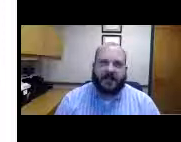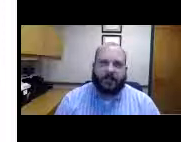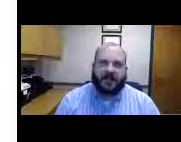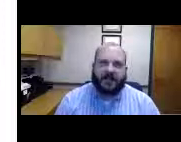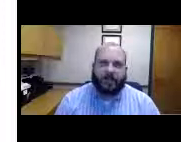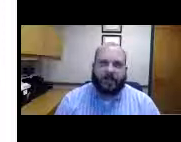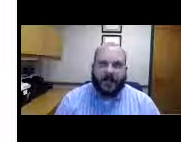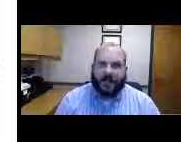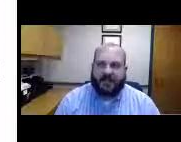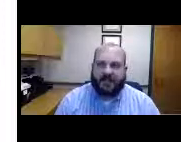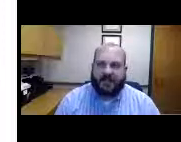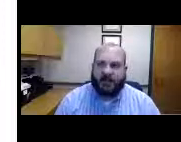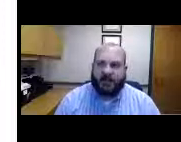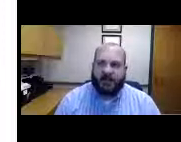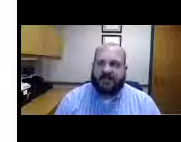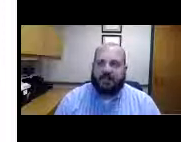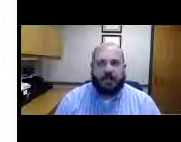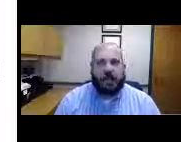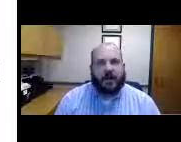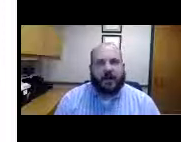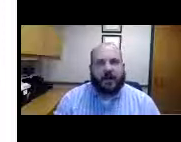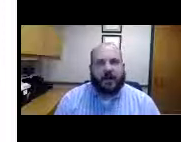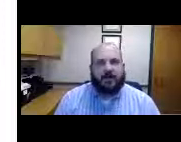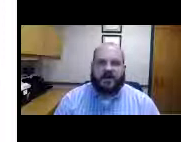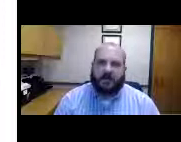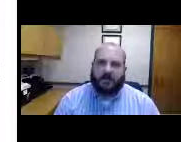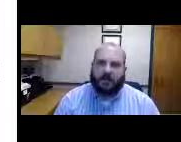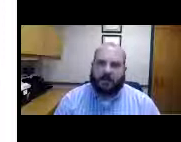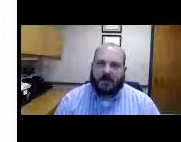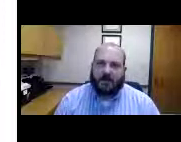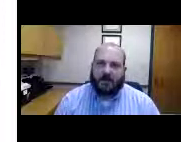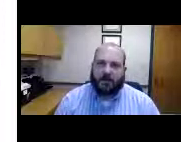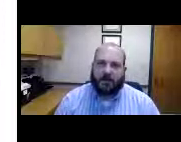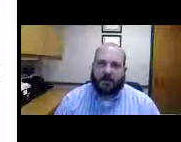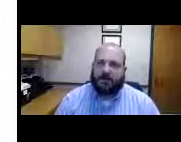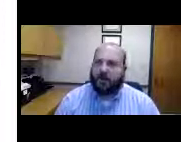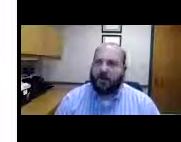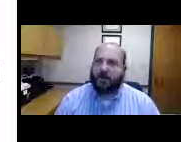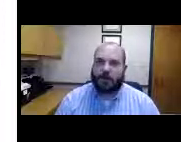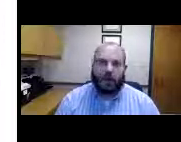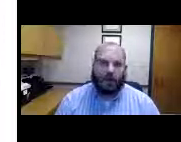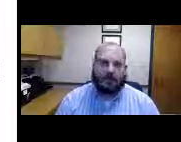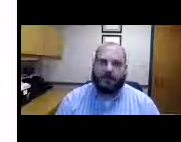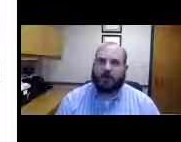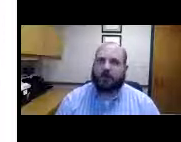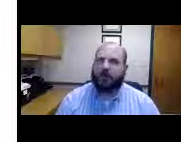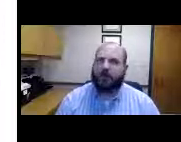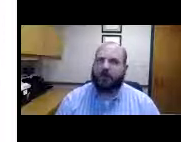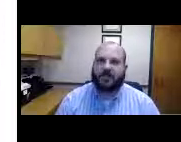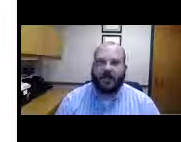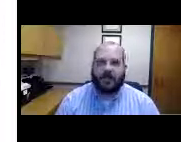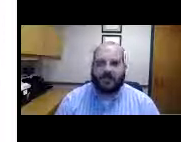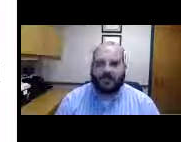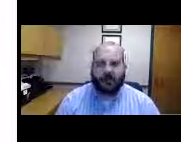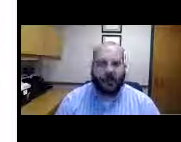than 50% fully vaccinated. So we want to continue to see those rates increase. So I would urge all of you to continue